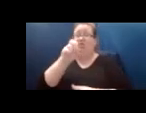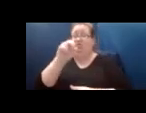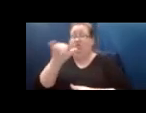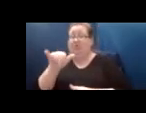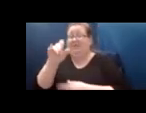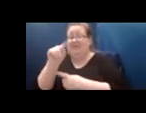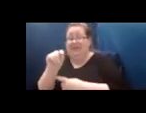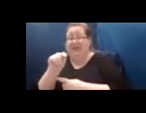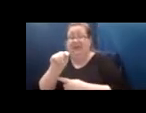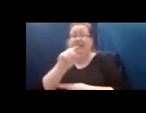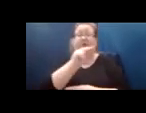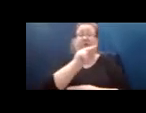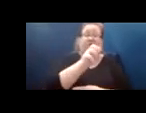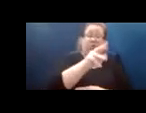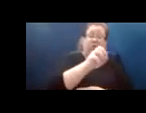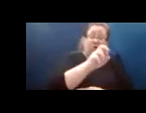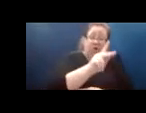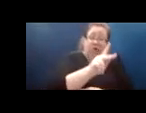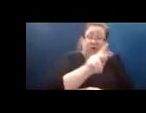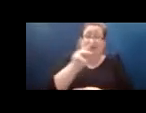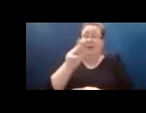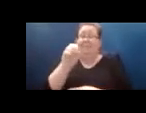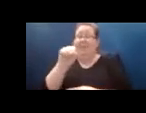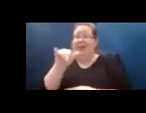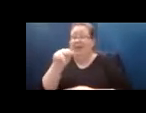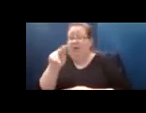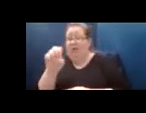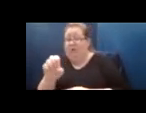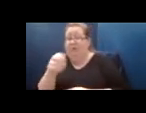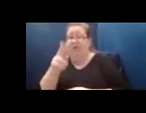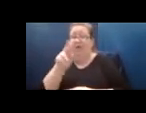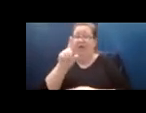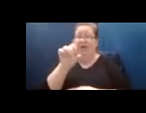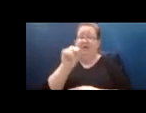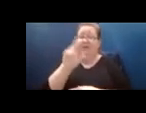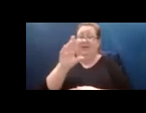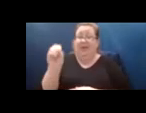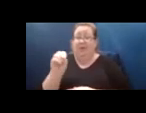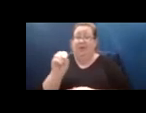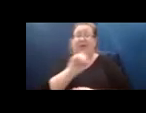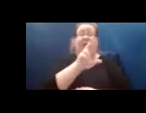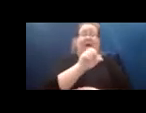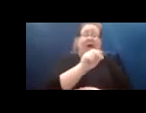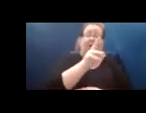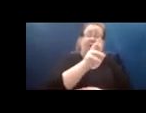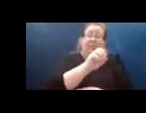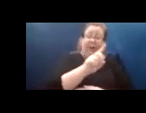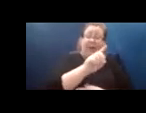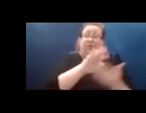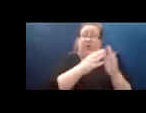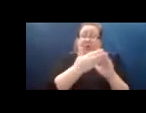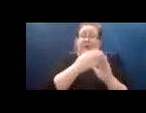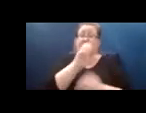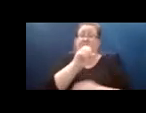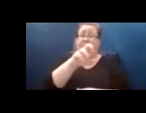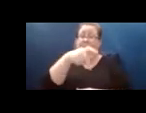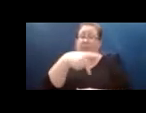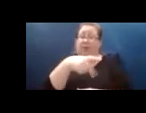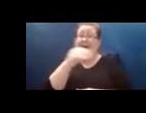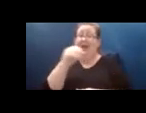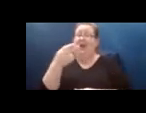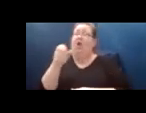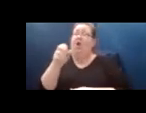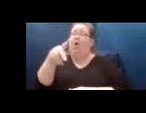Bayonne, Hudson County, and also the community-based organizations of Ironbound Community Corporation and Hope's